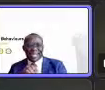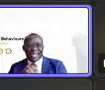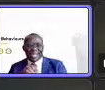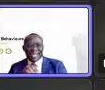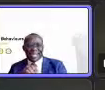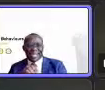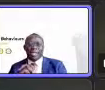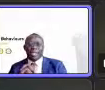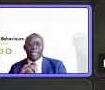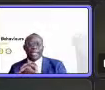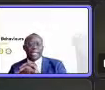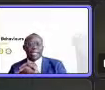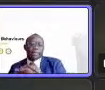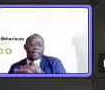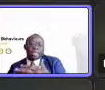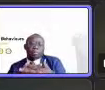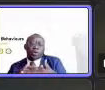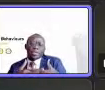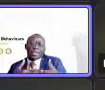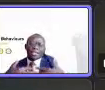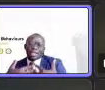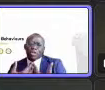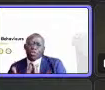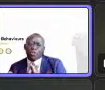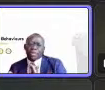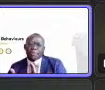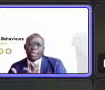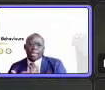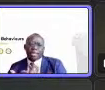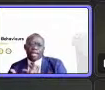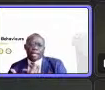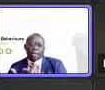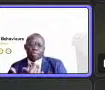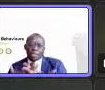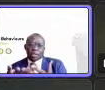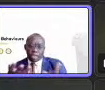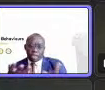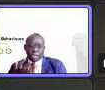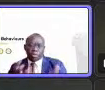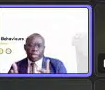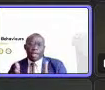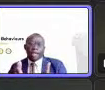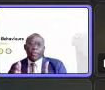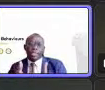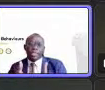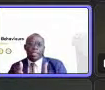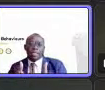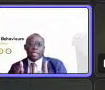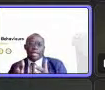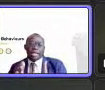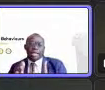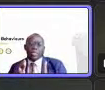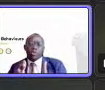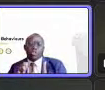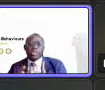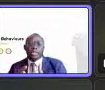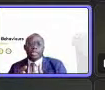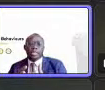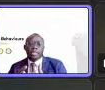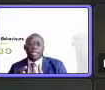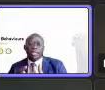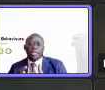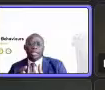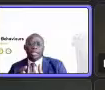Addis Ababa, and this is because there's a lot of Ethiopia Airlines was